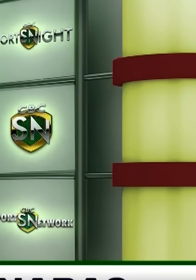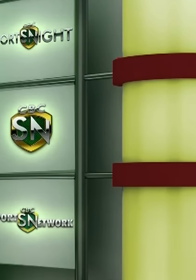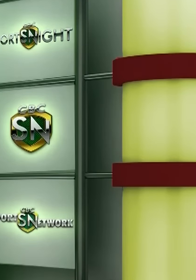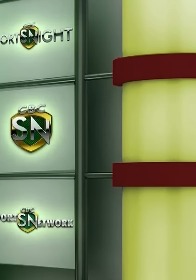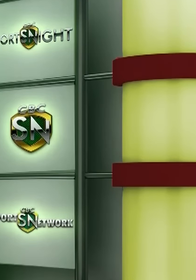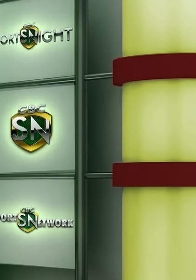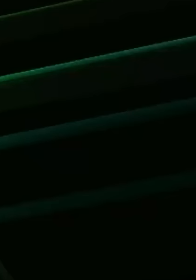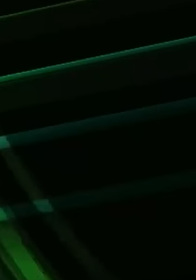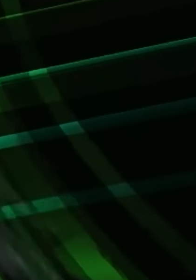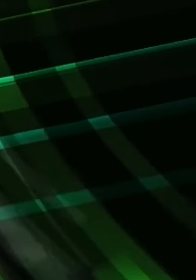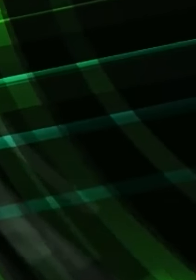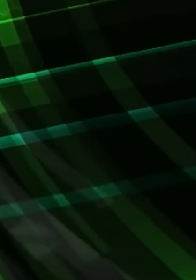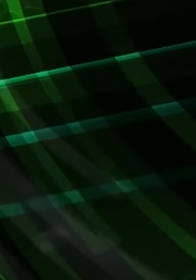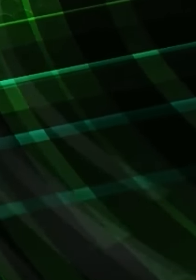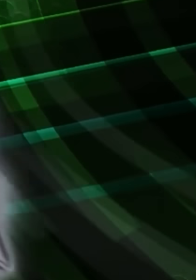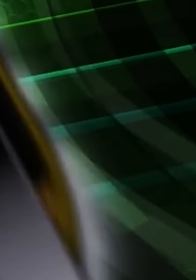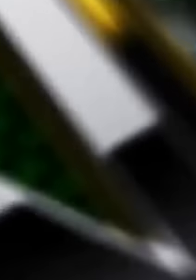Burke.